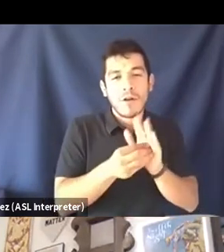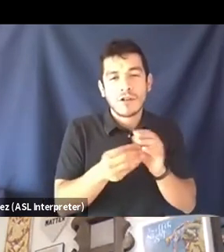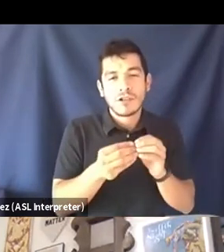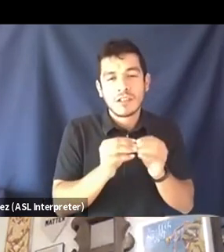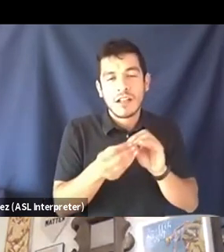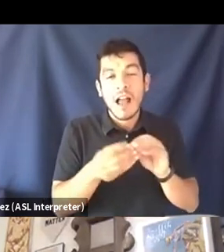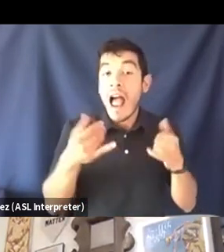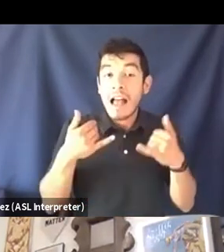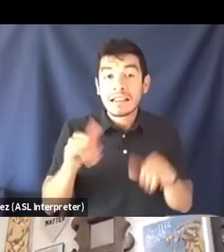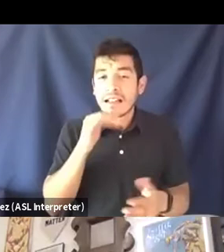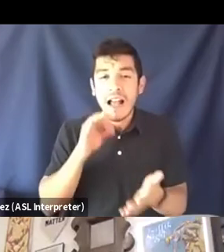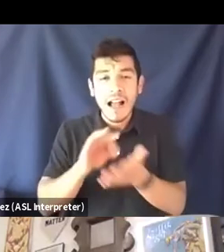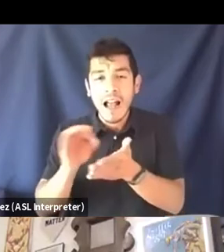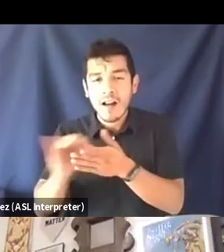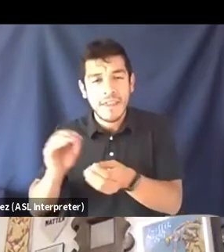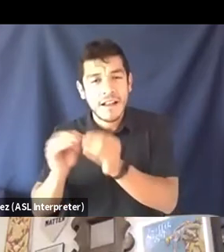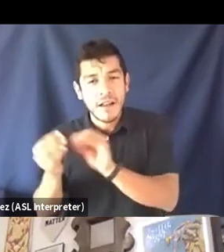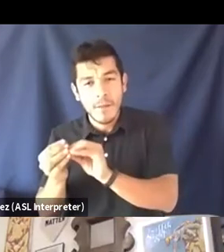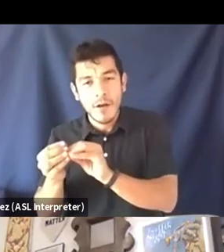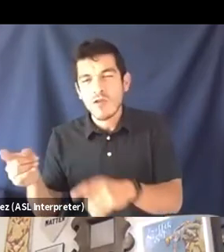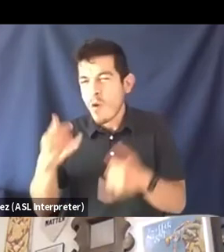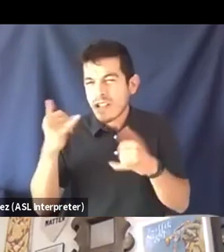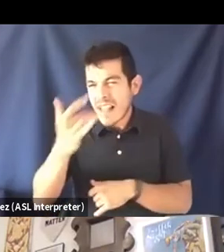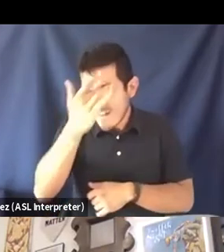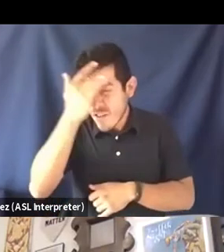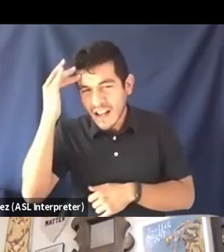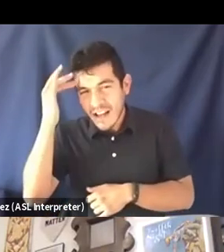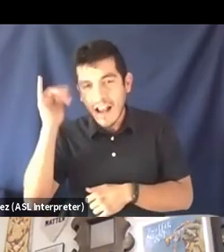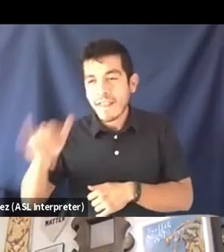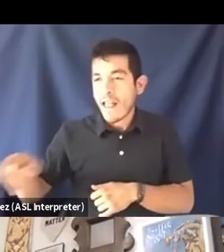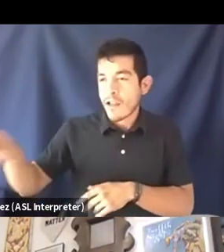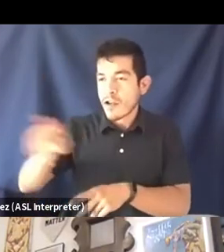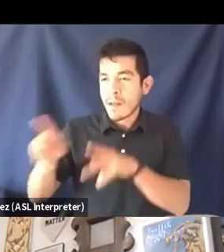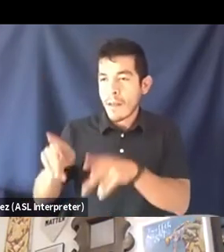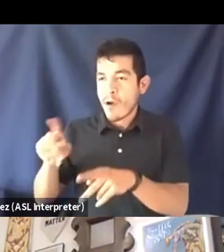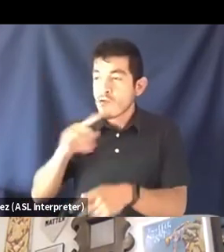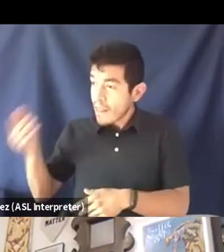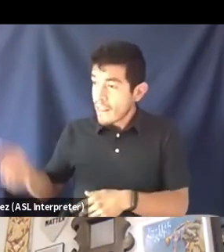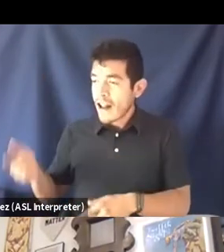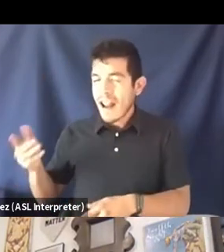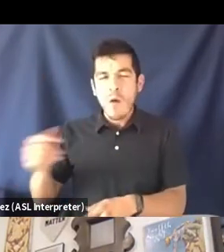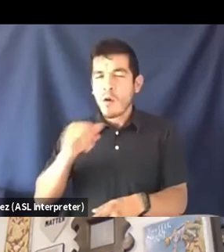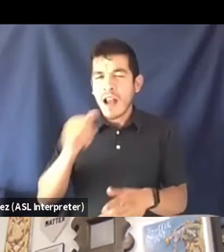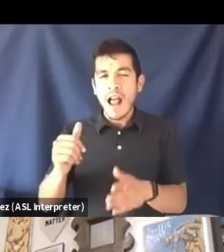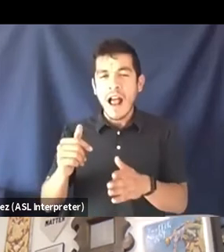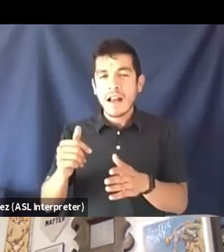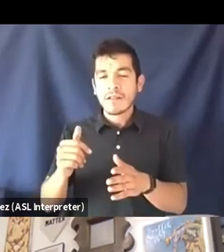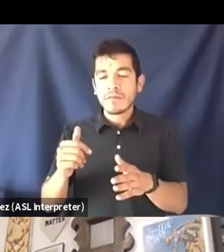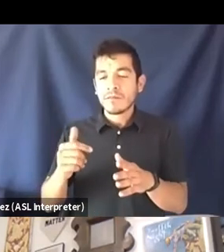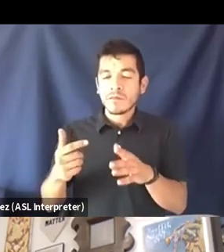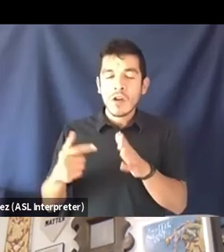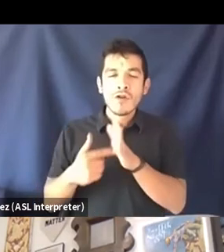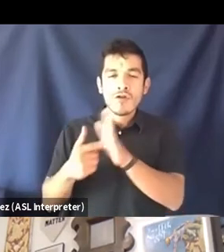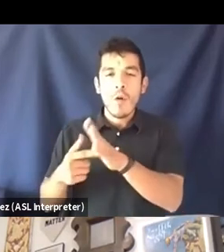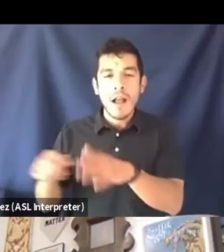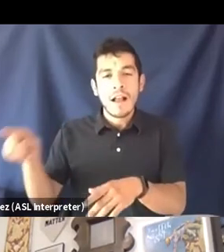forgetting that that population exists and still failing to treat people in prison as human beings. And that is